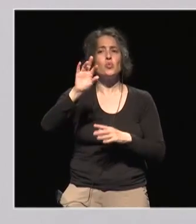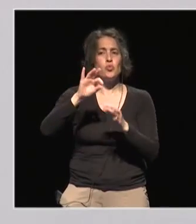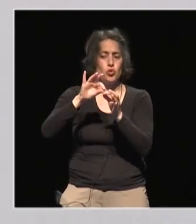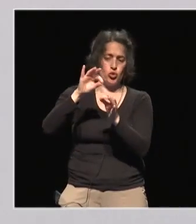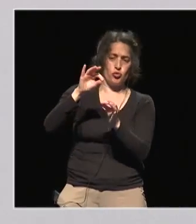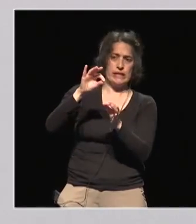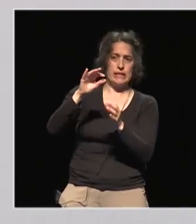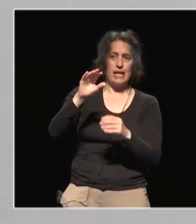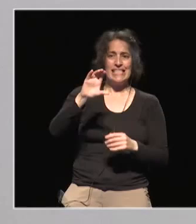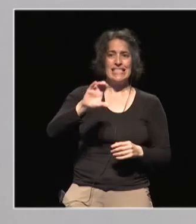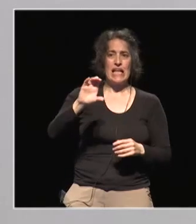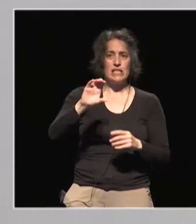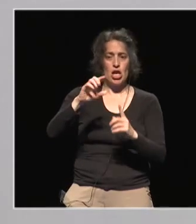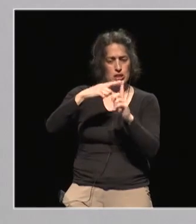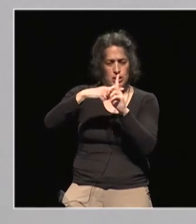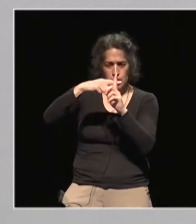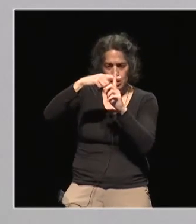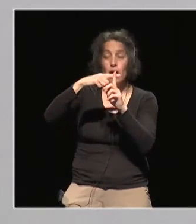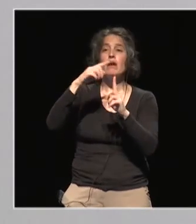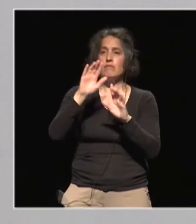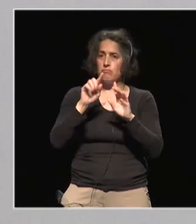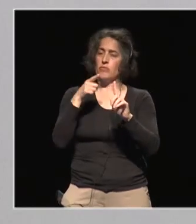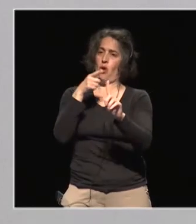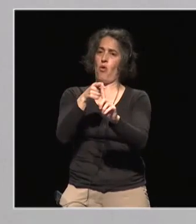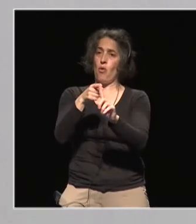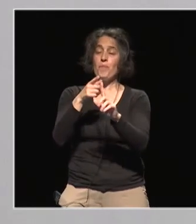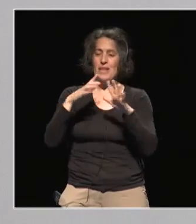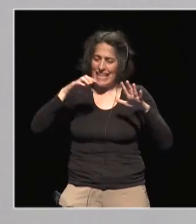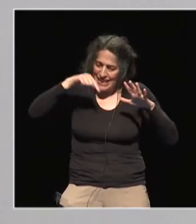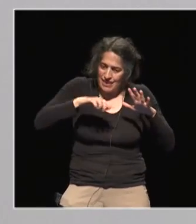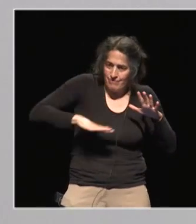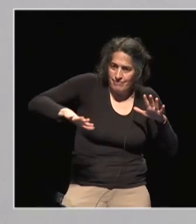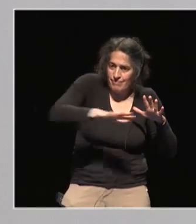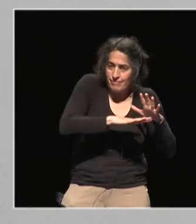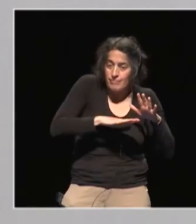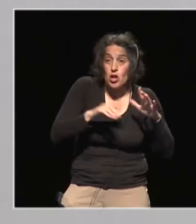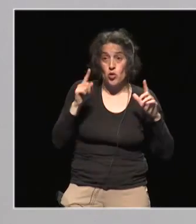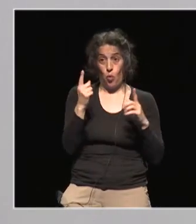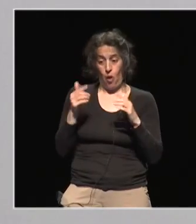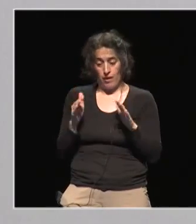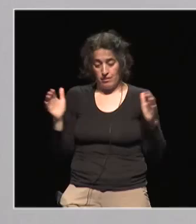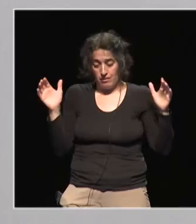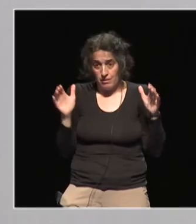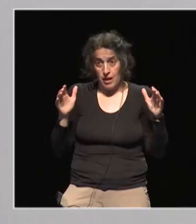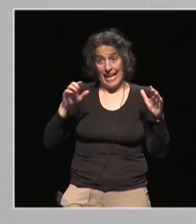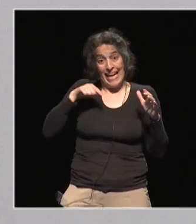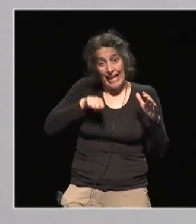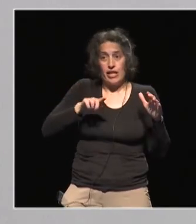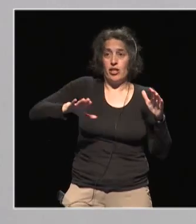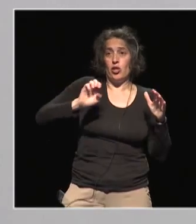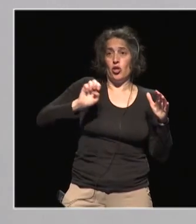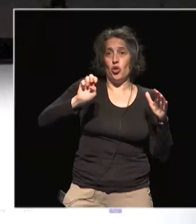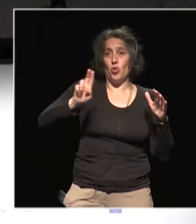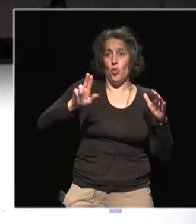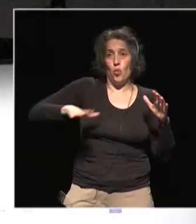is the external part. And that is where I would like to underline that we stand to continue our support and to